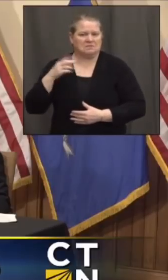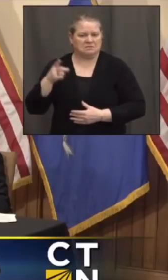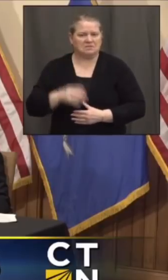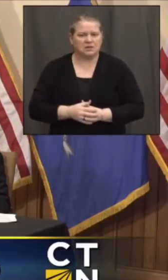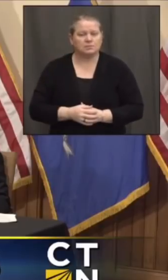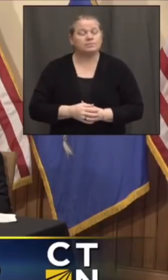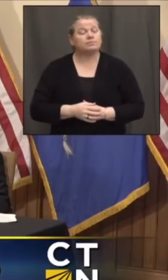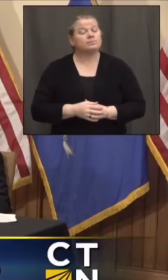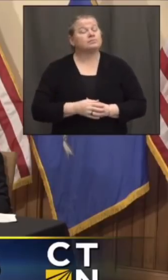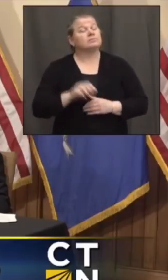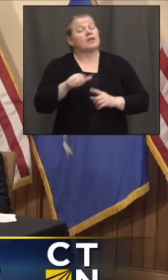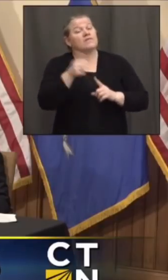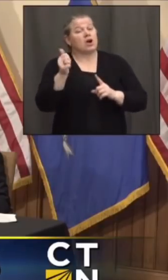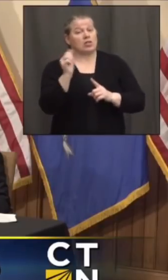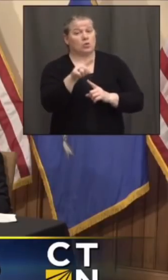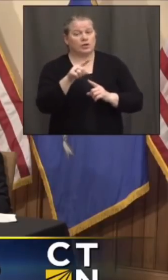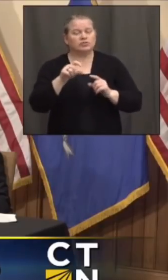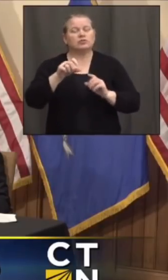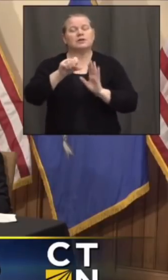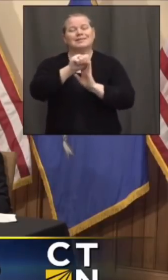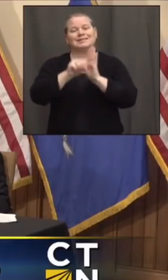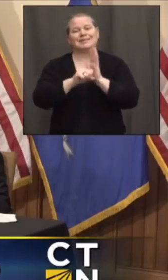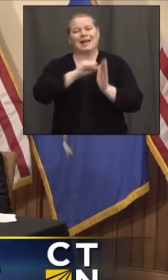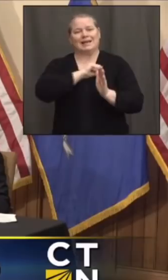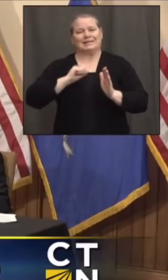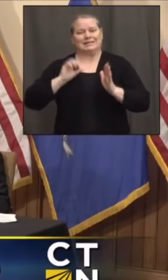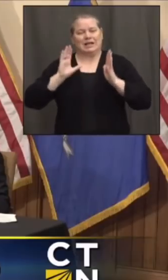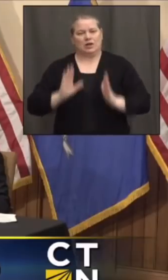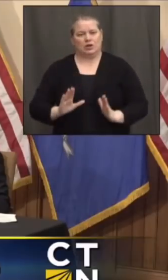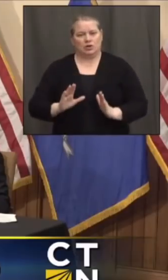Matt Lesser filed a bill to repeal the